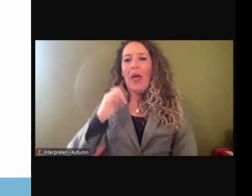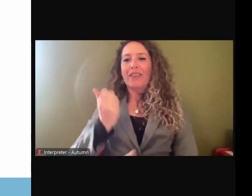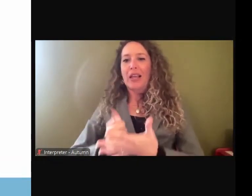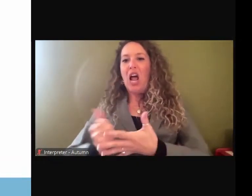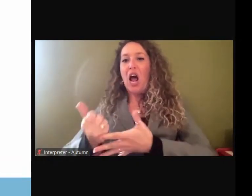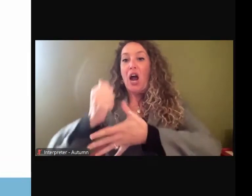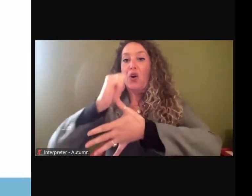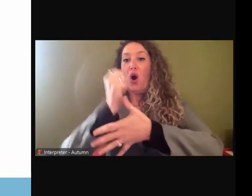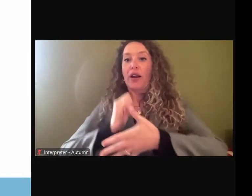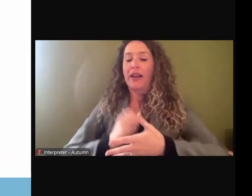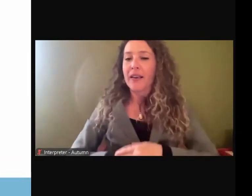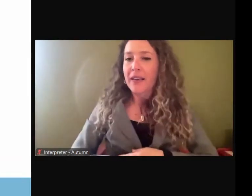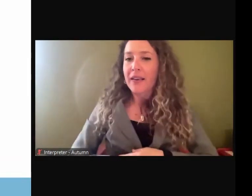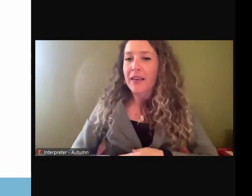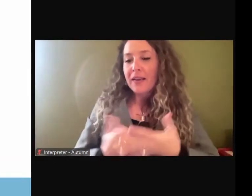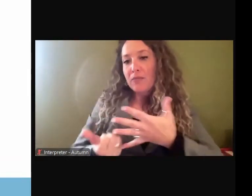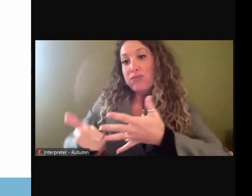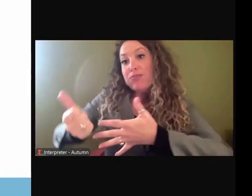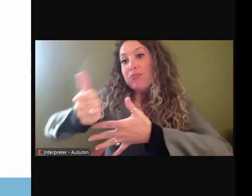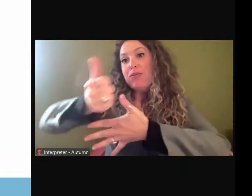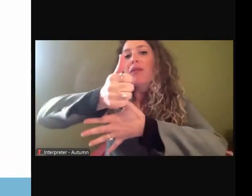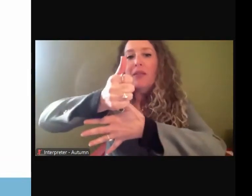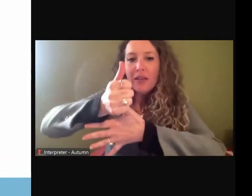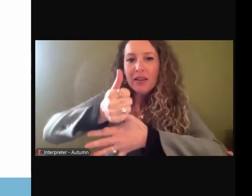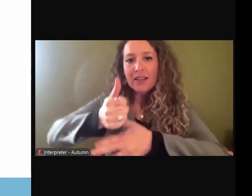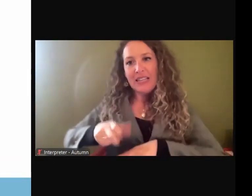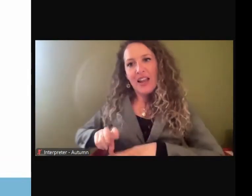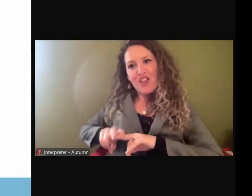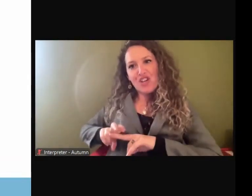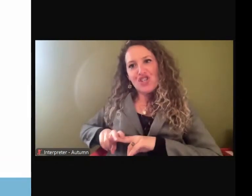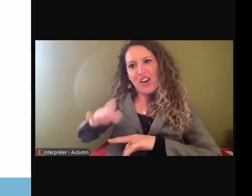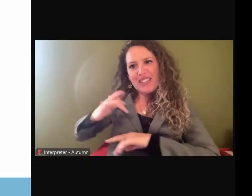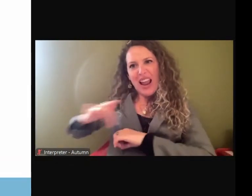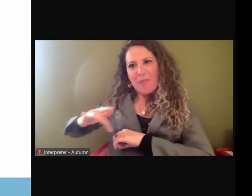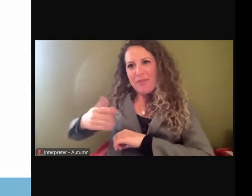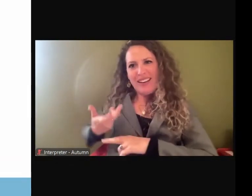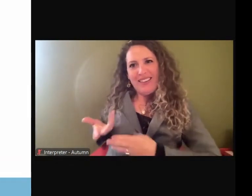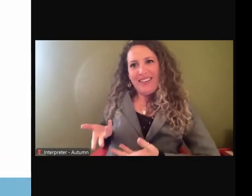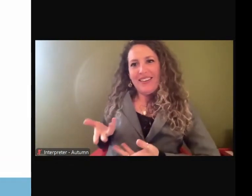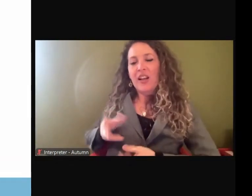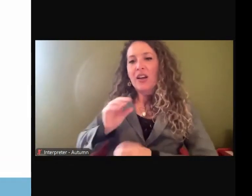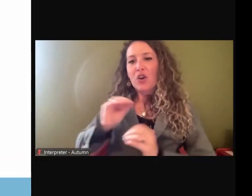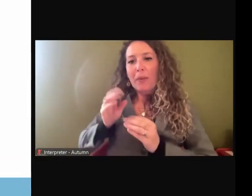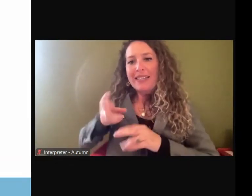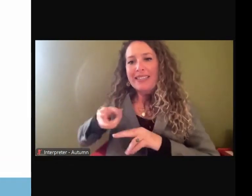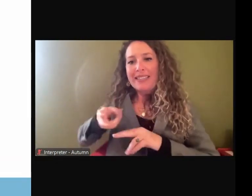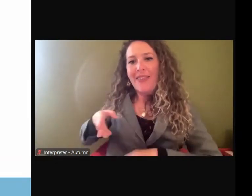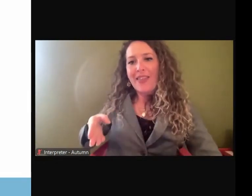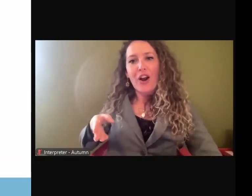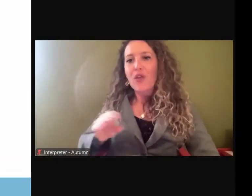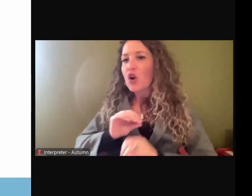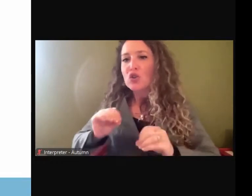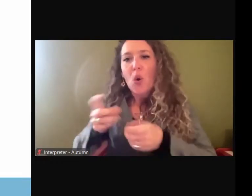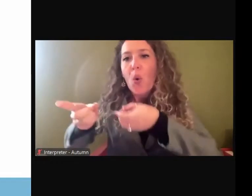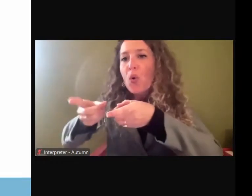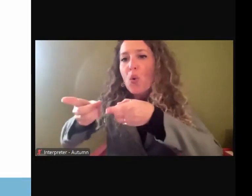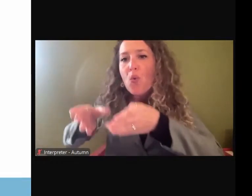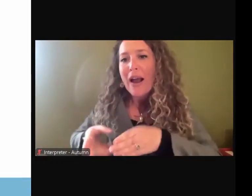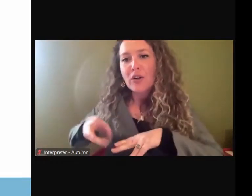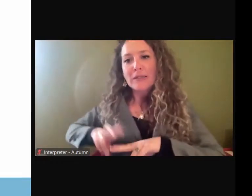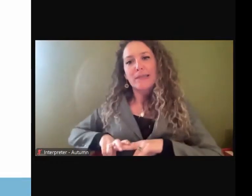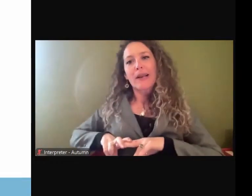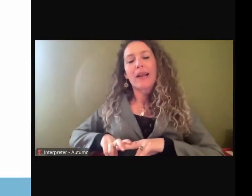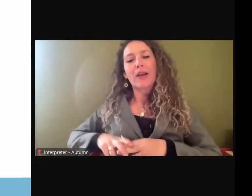hierarchical mentorship, and the chair is empty in this case because it just doesn't help. There's no director kind of in the seat to